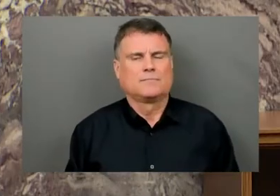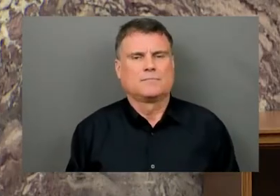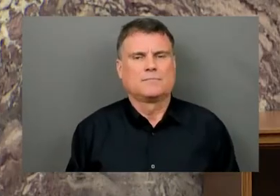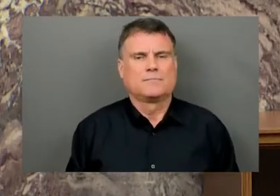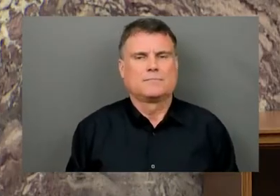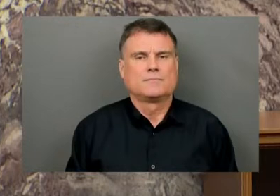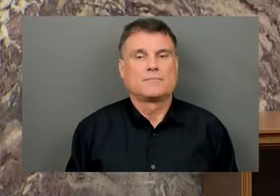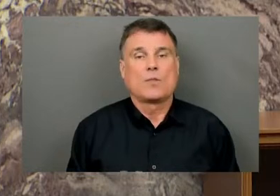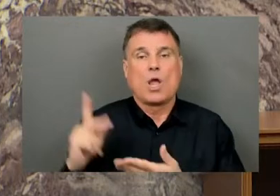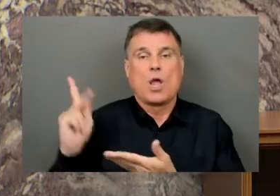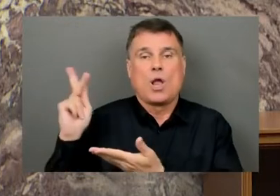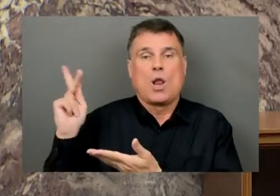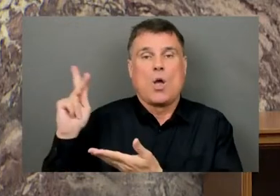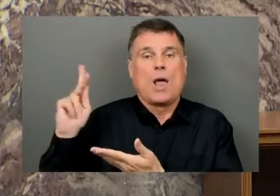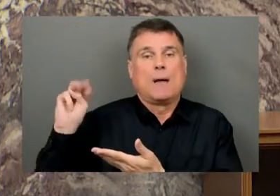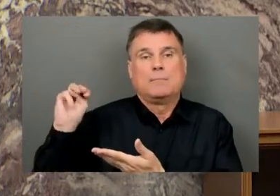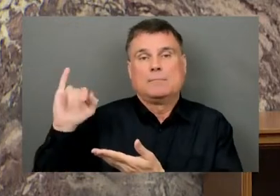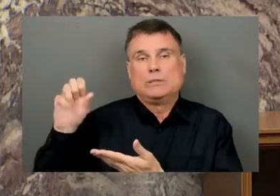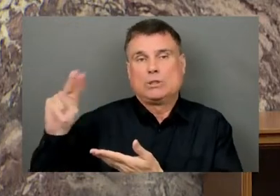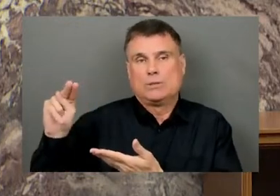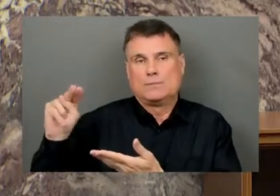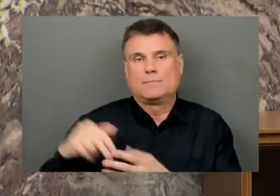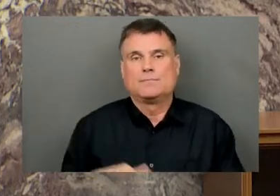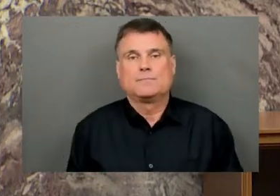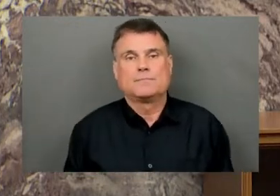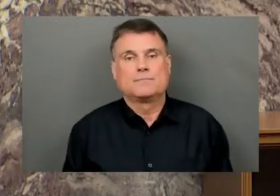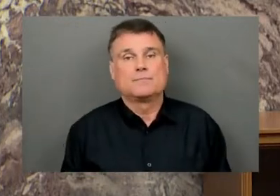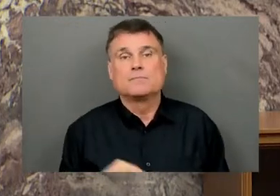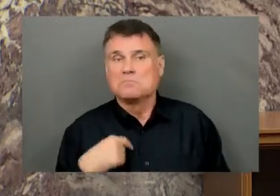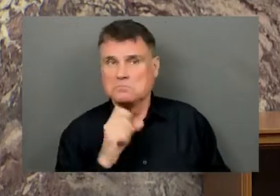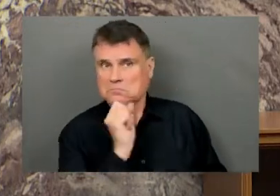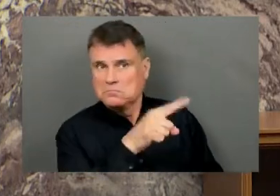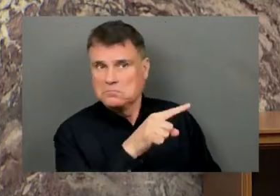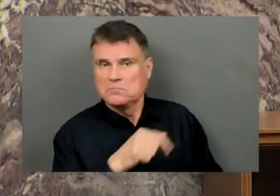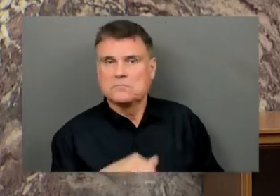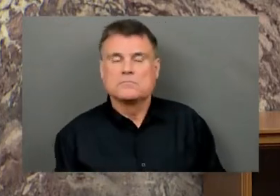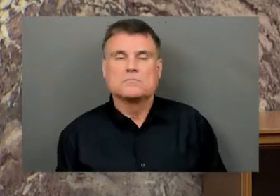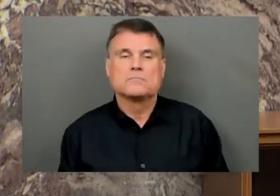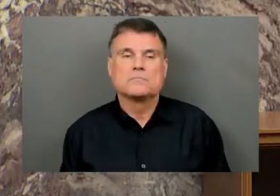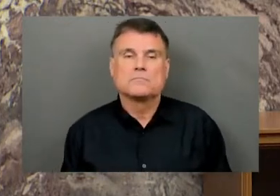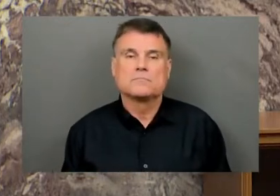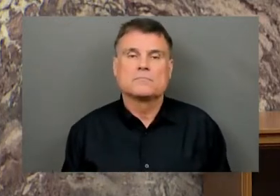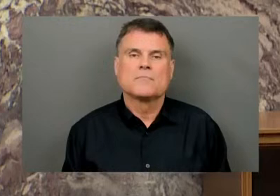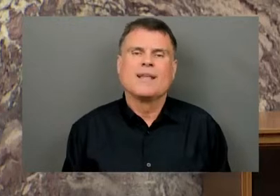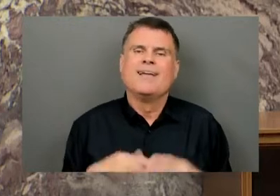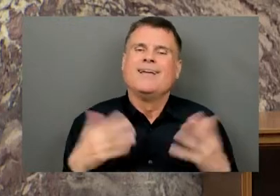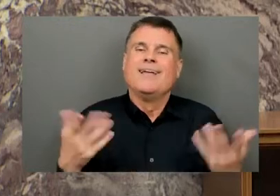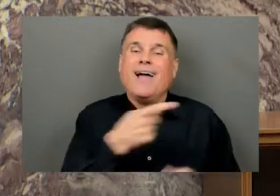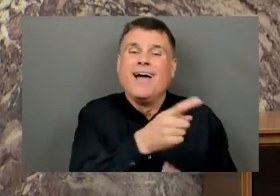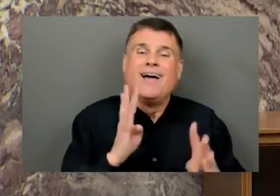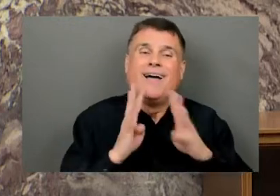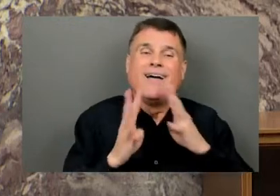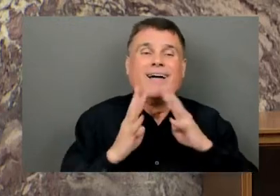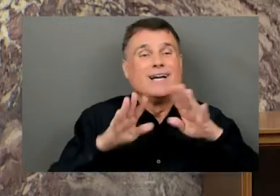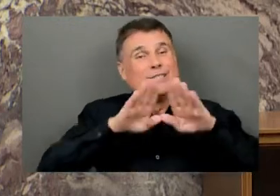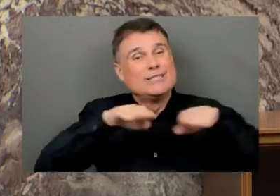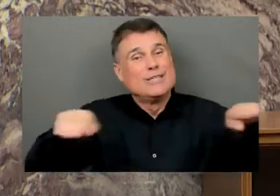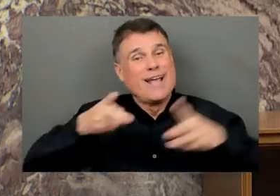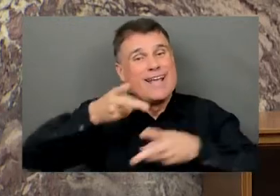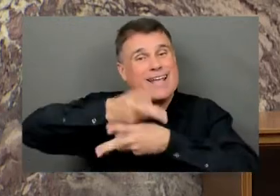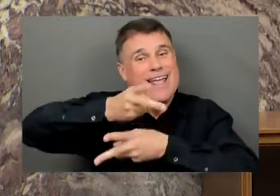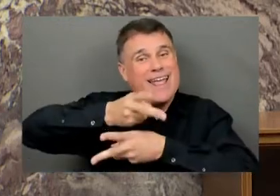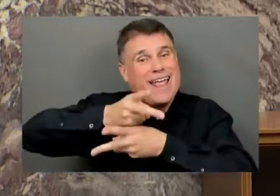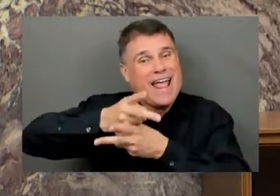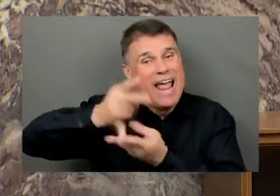Well, it's interesting that the minister talks about childcare when we have 10,600 less spaces today than we did in